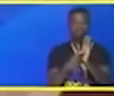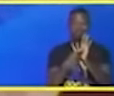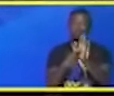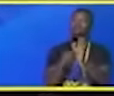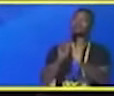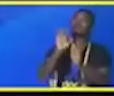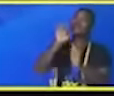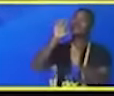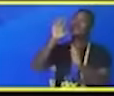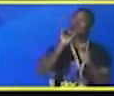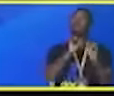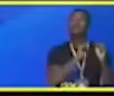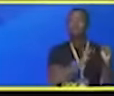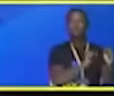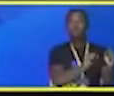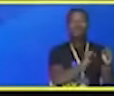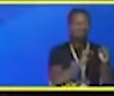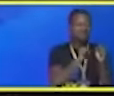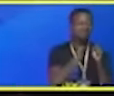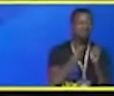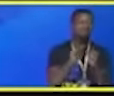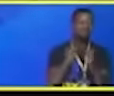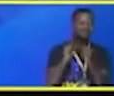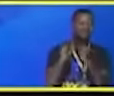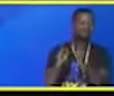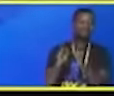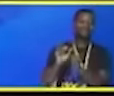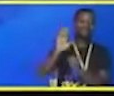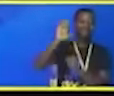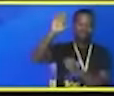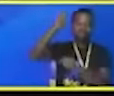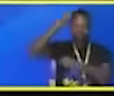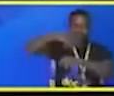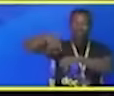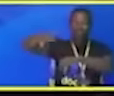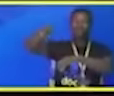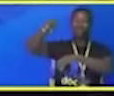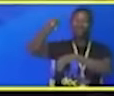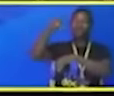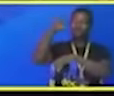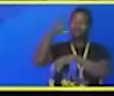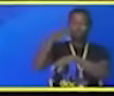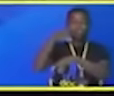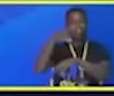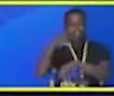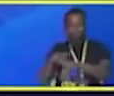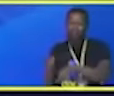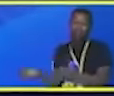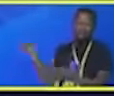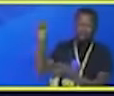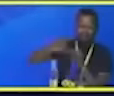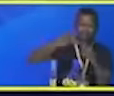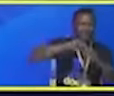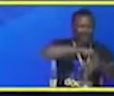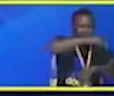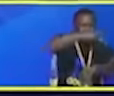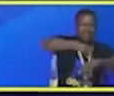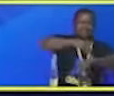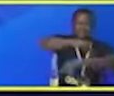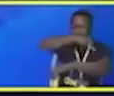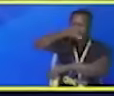your power and your wisdom till the